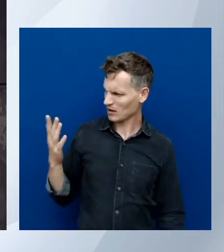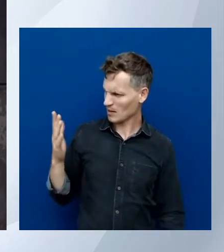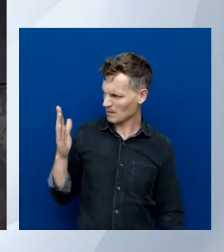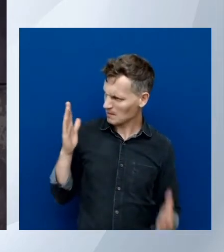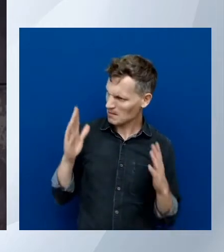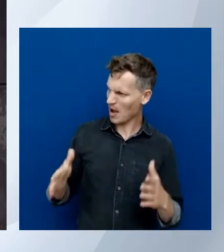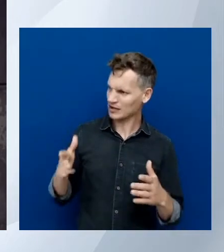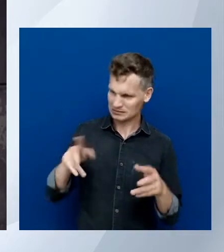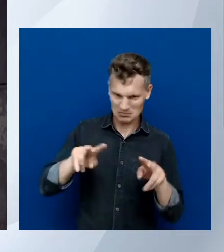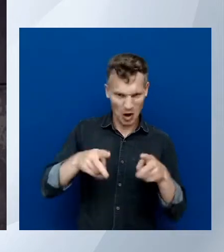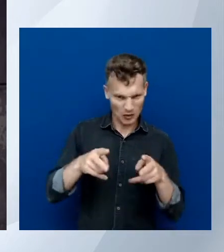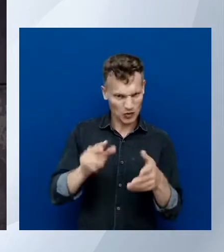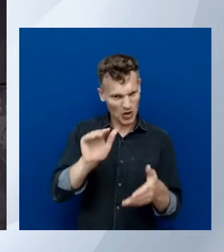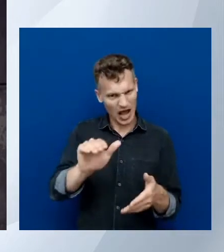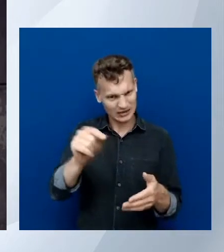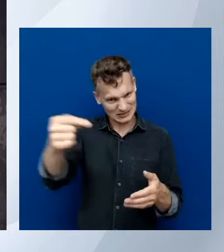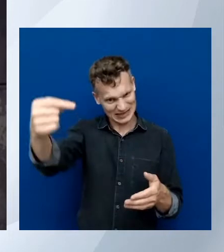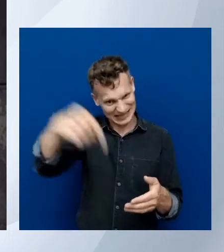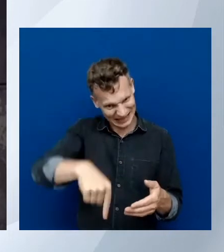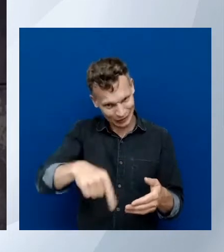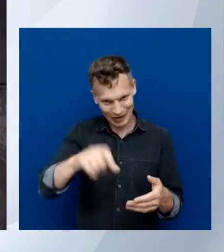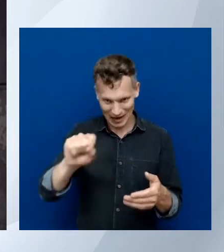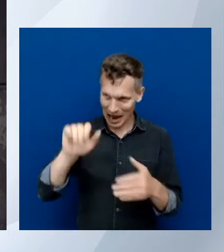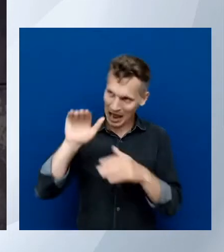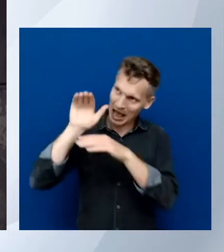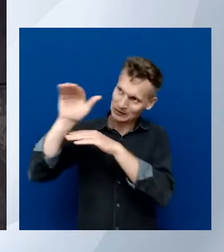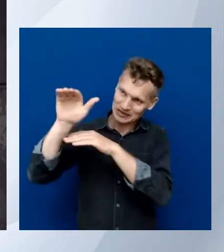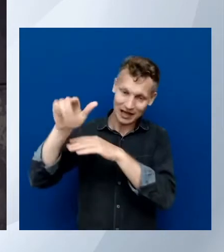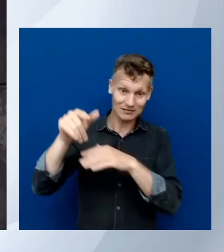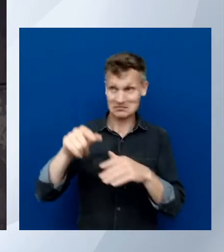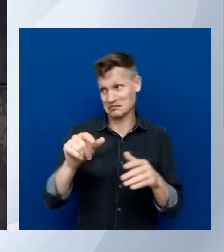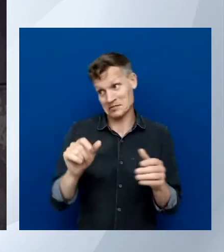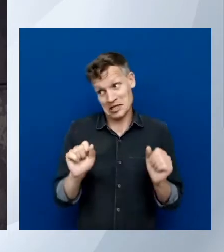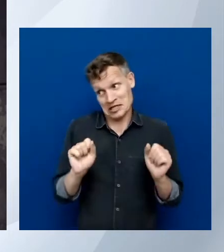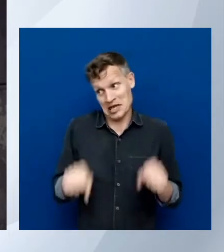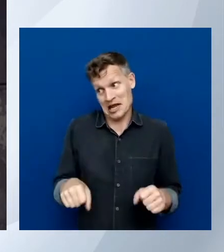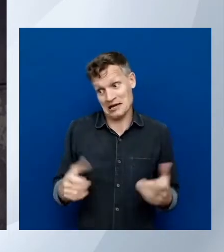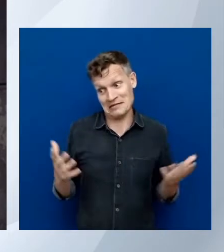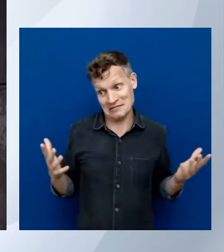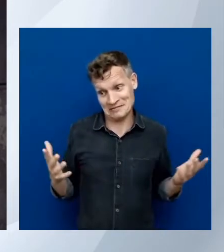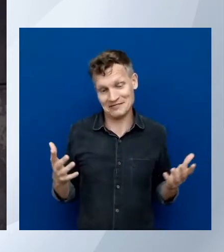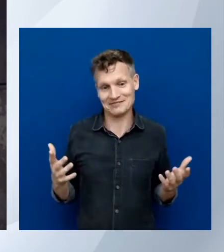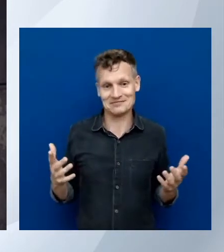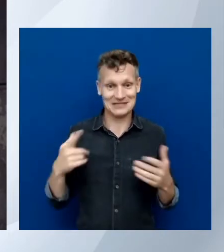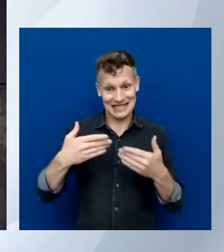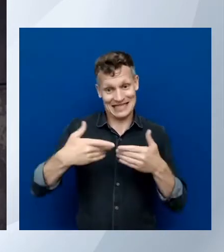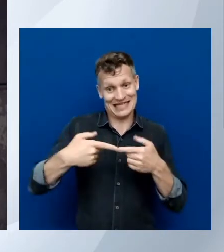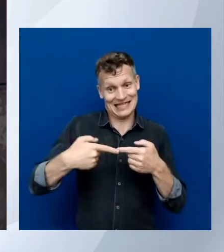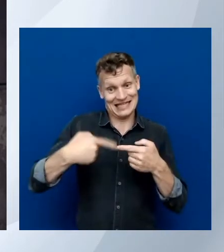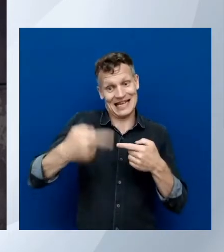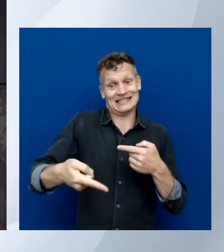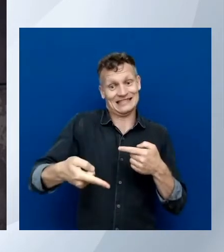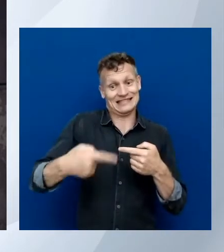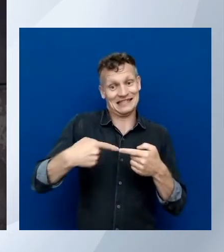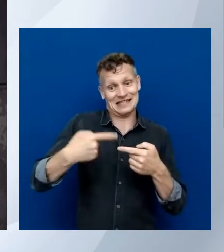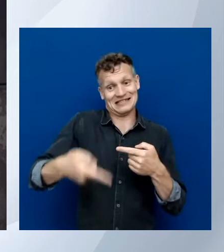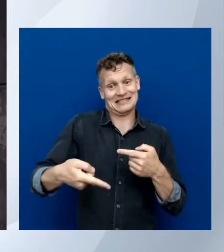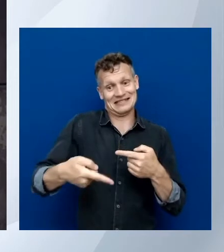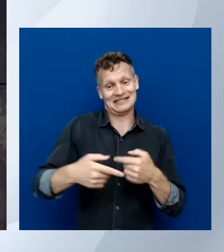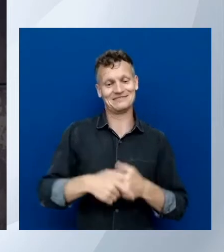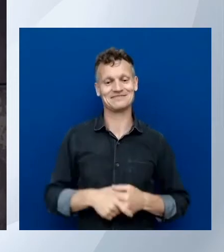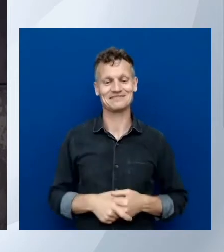lot of space outside. Yeah. Well, that was possible. Man. Okay. Yeah. Okay. Yes, for the next conference, we must like pick a new